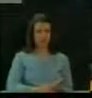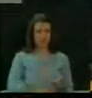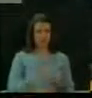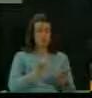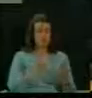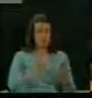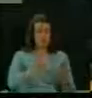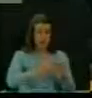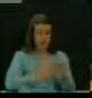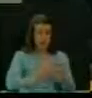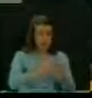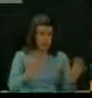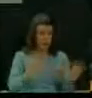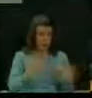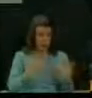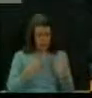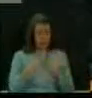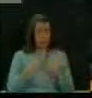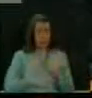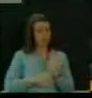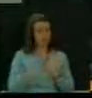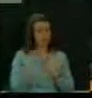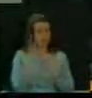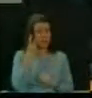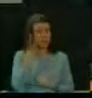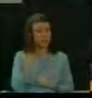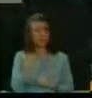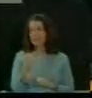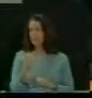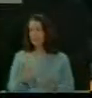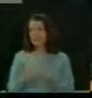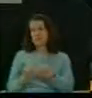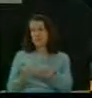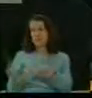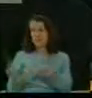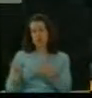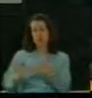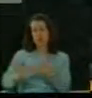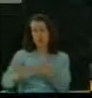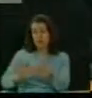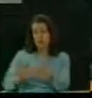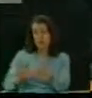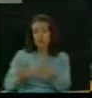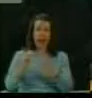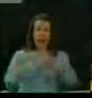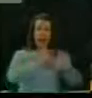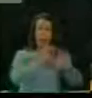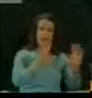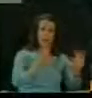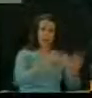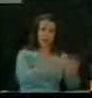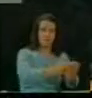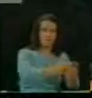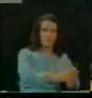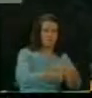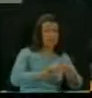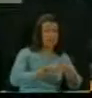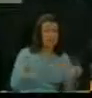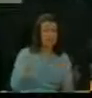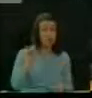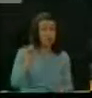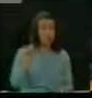clarifying this. And I have the article if you want to see it. There is a difference between exempting and clarifying and improving. Well, now,